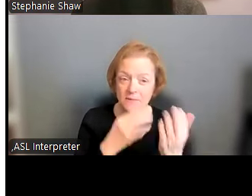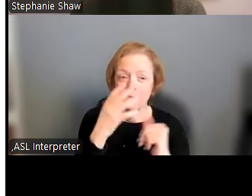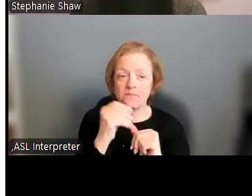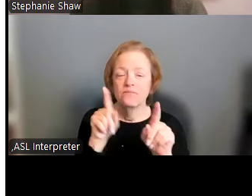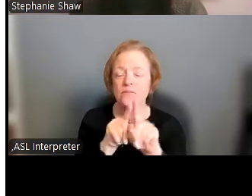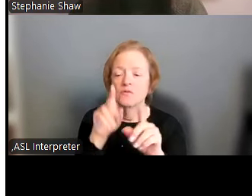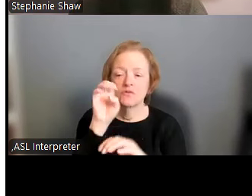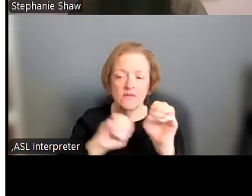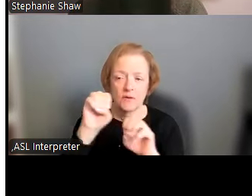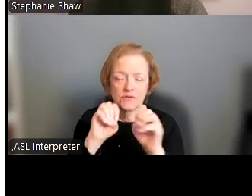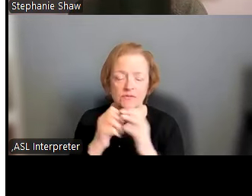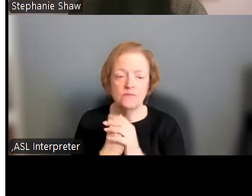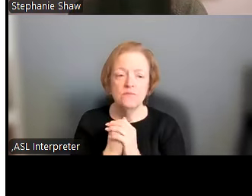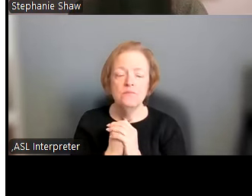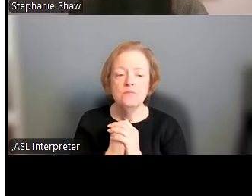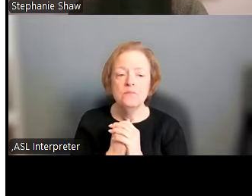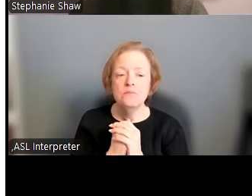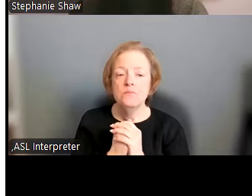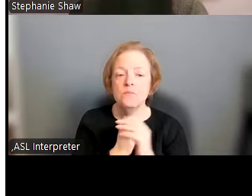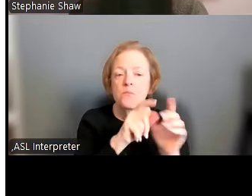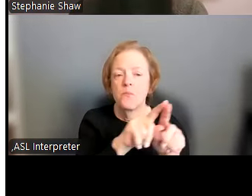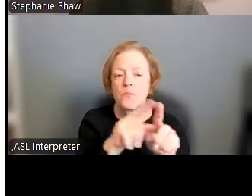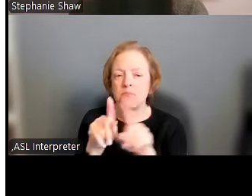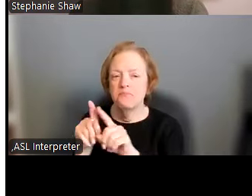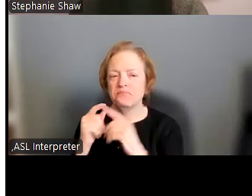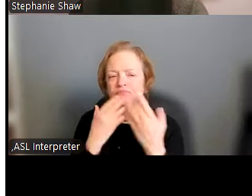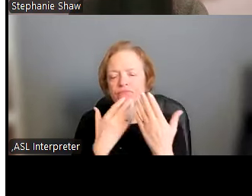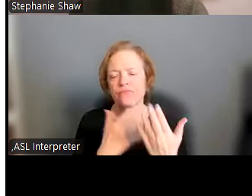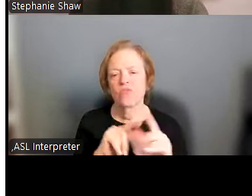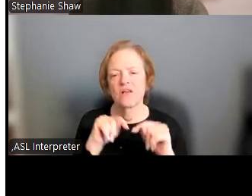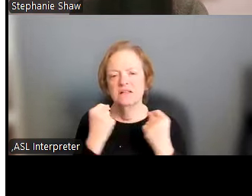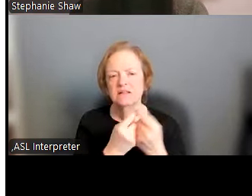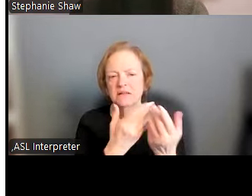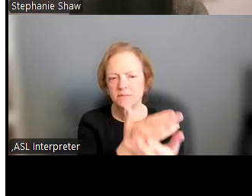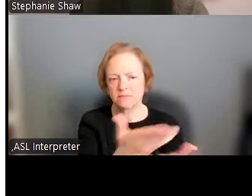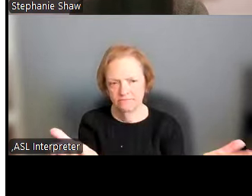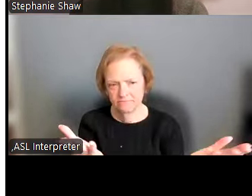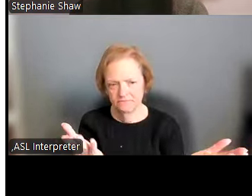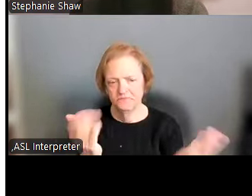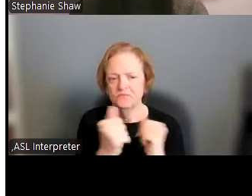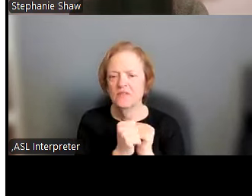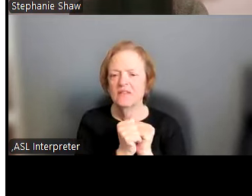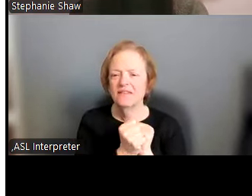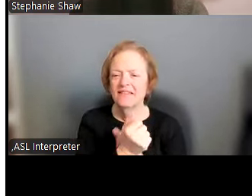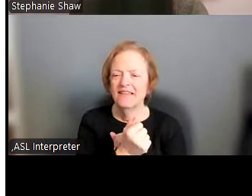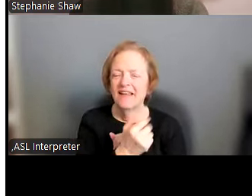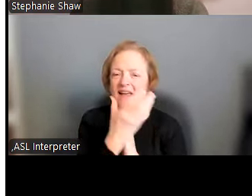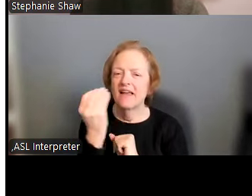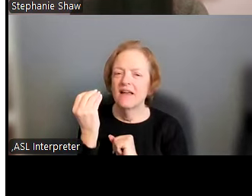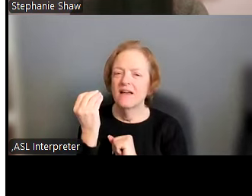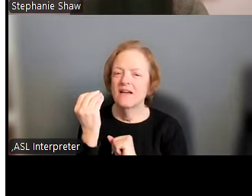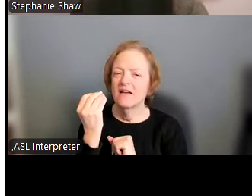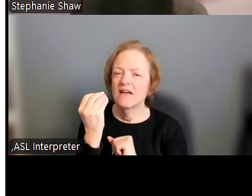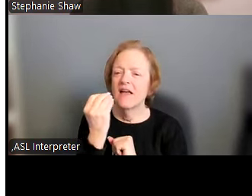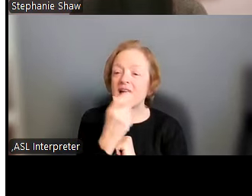them. And I just wanted to thank my team who was featured here, and to tell you that if you're interested in